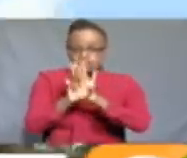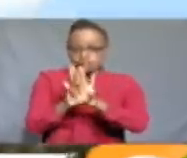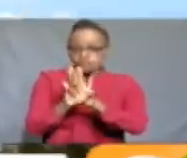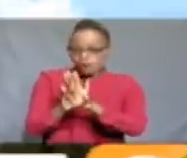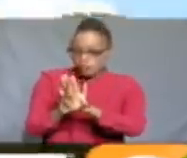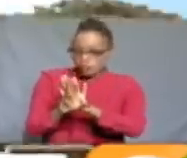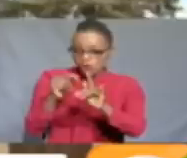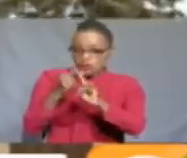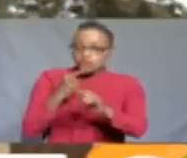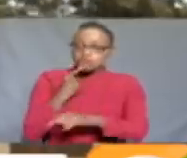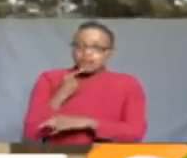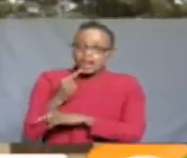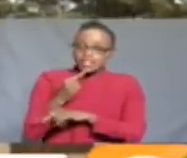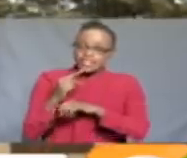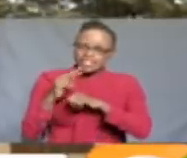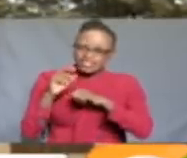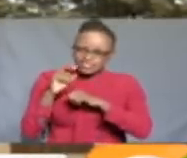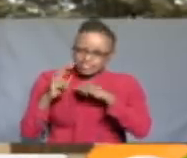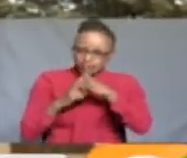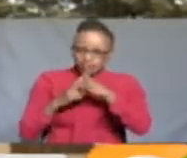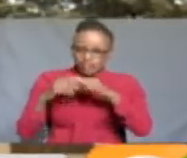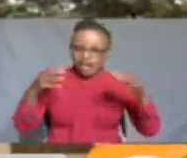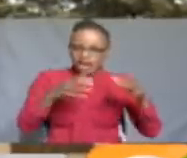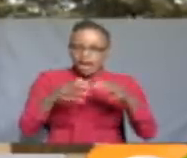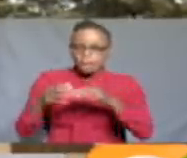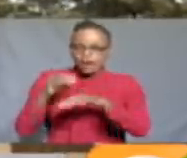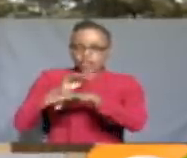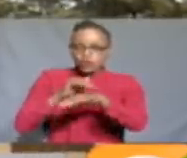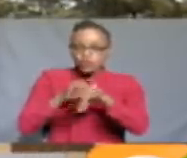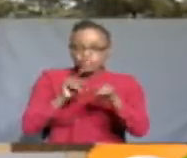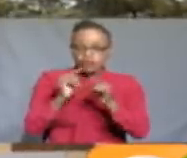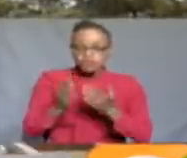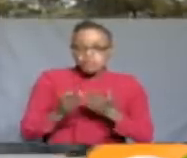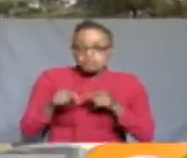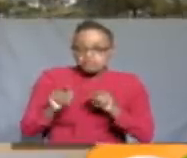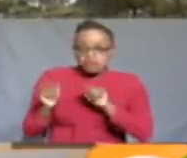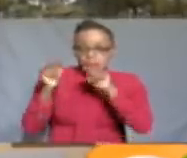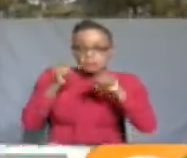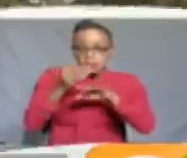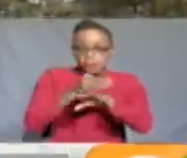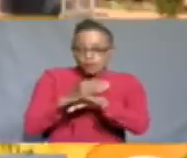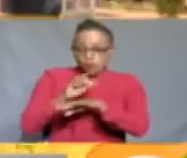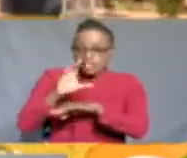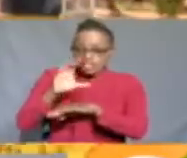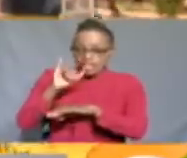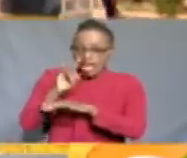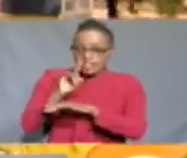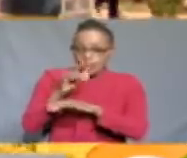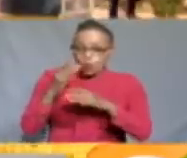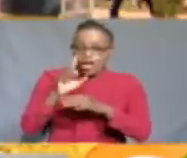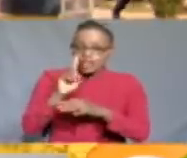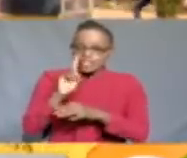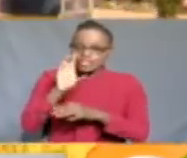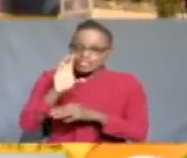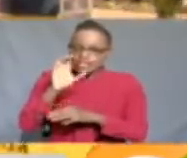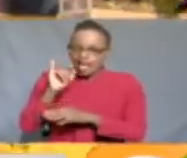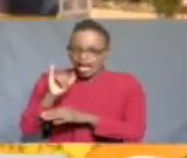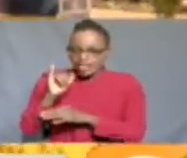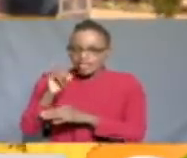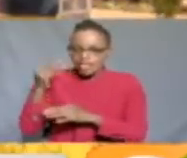70 out of the 107 companies summoned have presented themselves before the detectives at the Directorate of Criminal